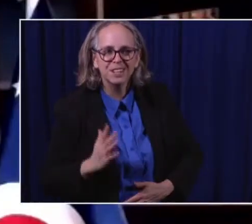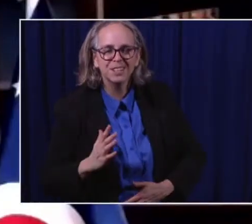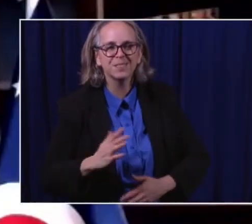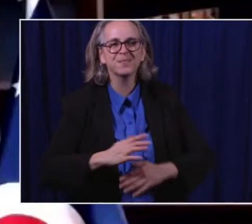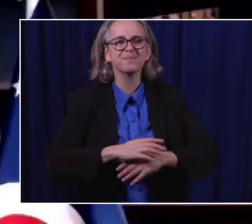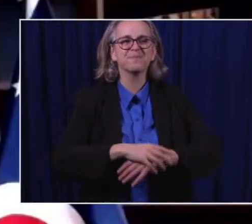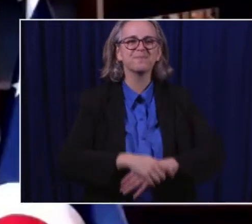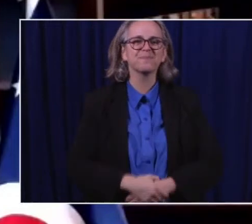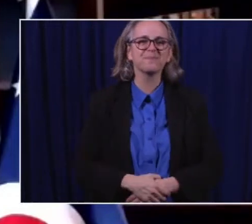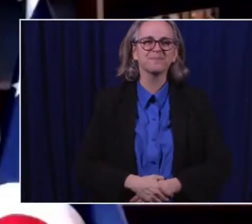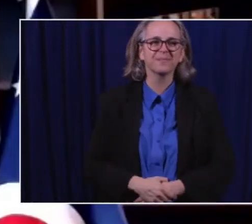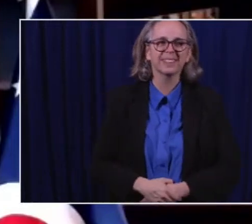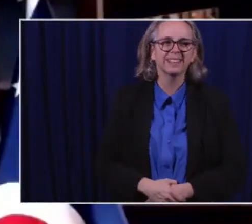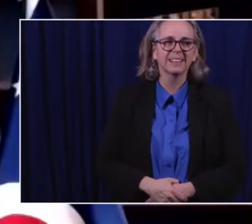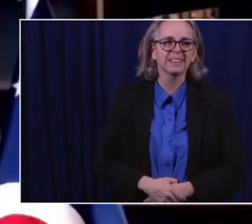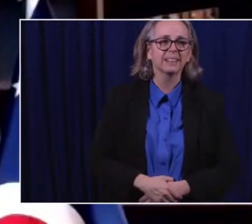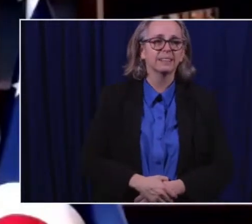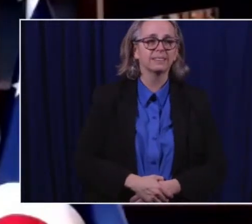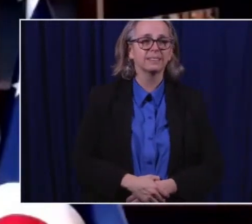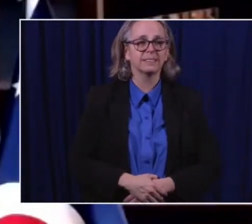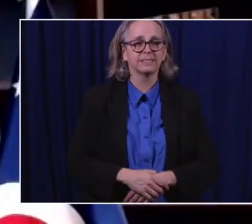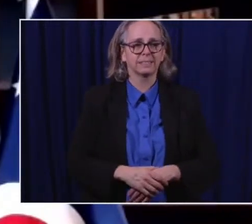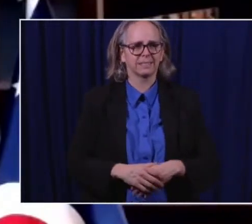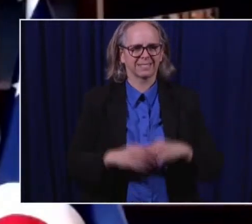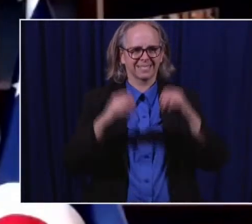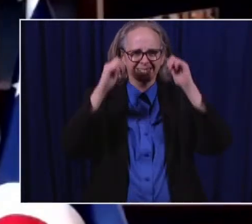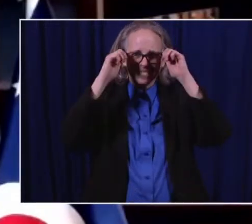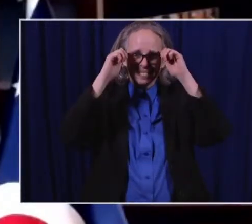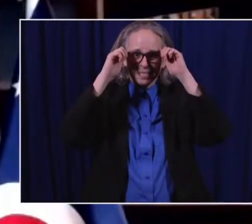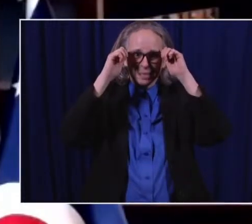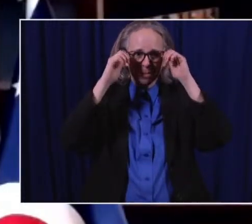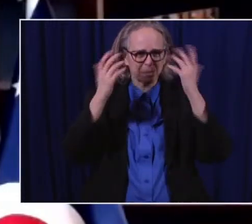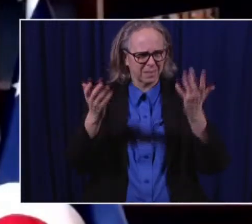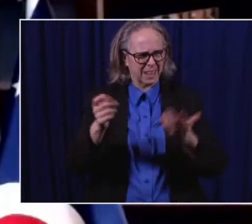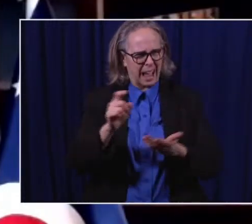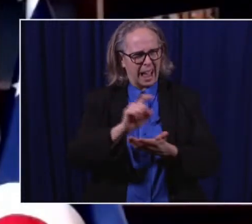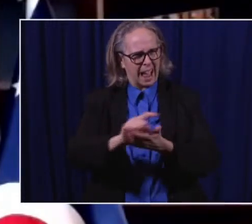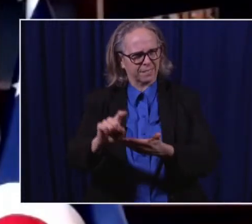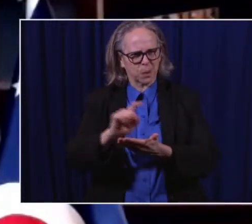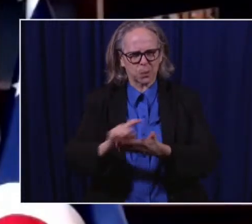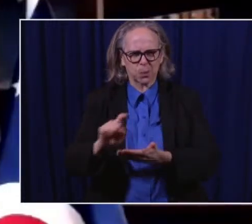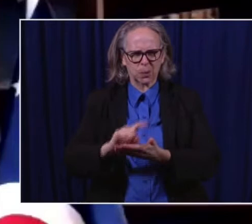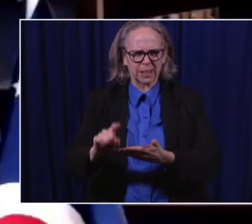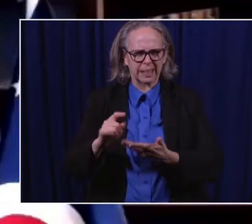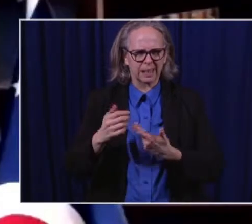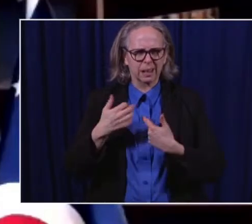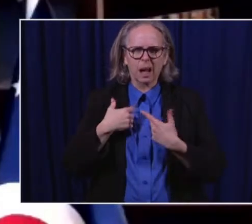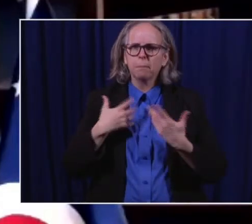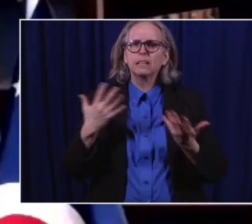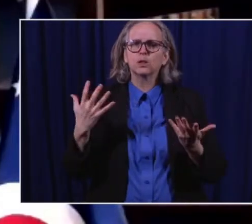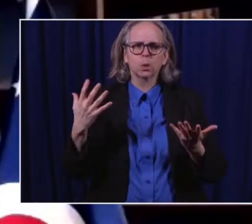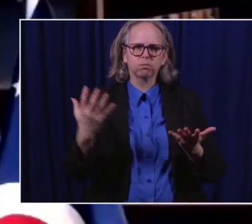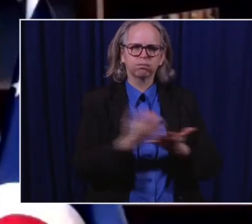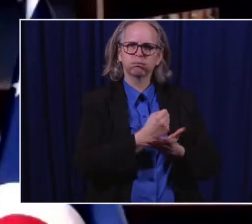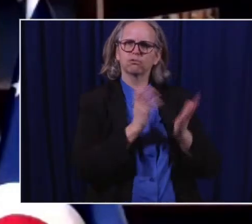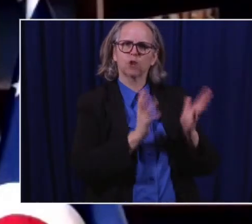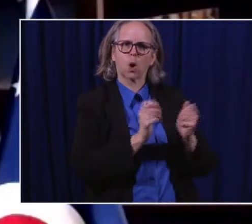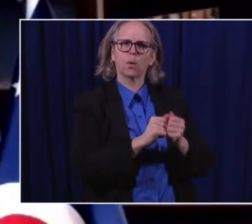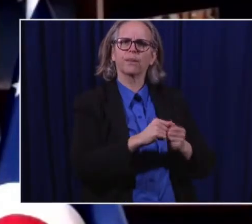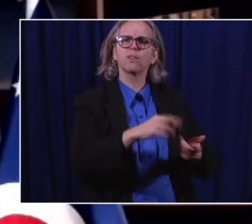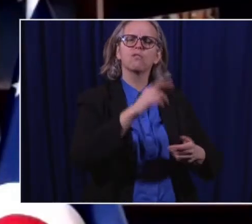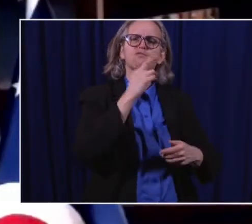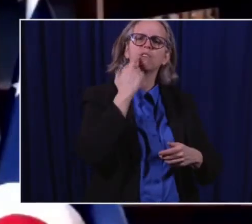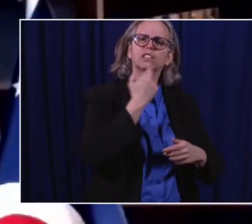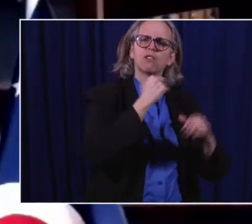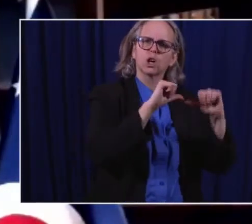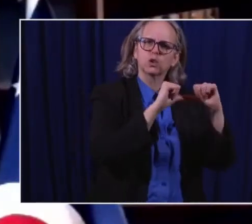I know that I do a weekly discussion with the Restaurant Association, and they are excited about the